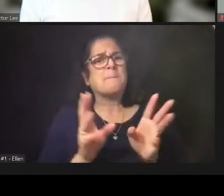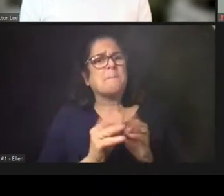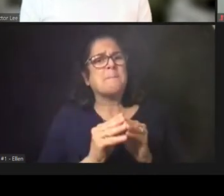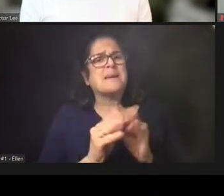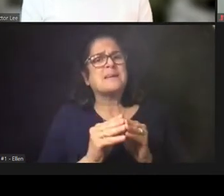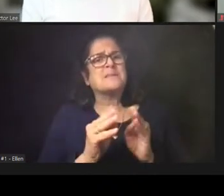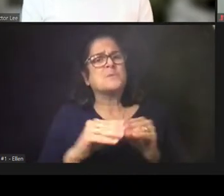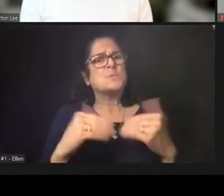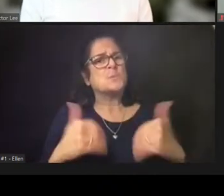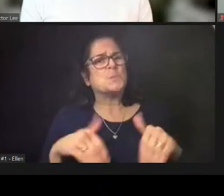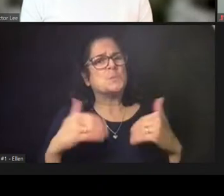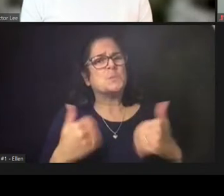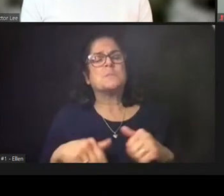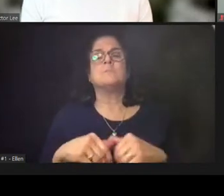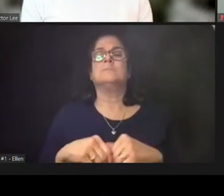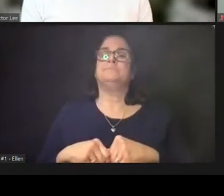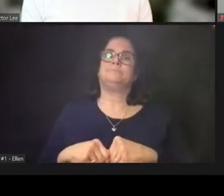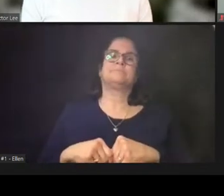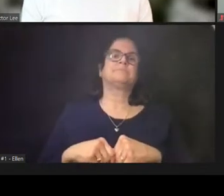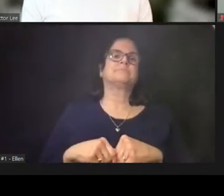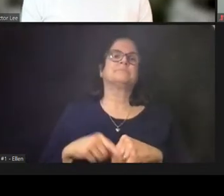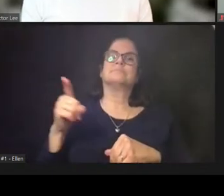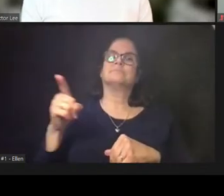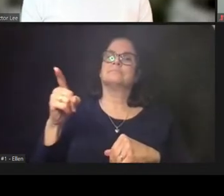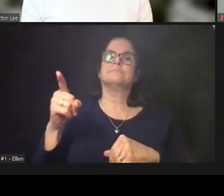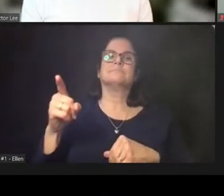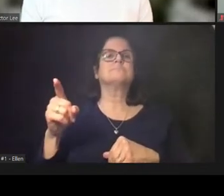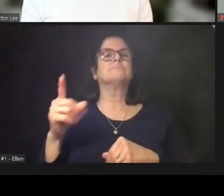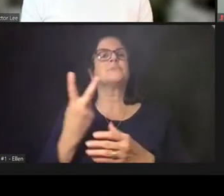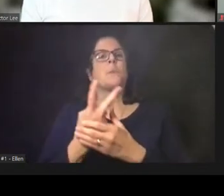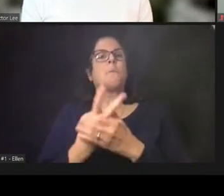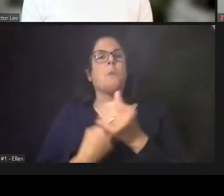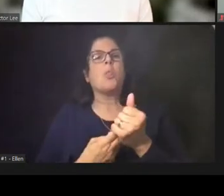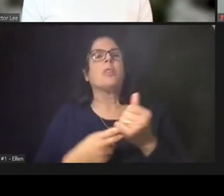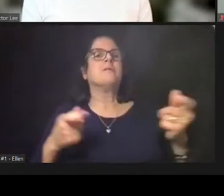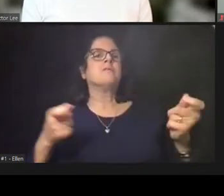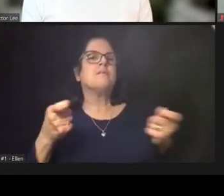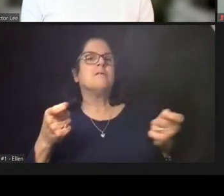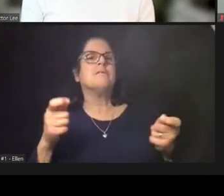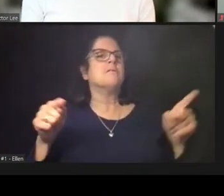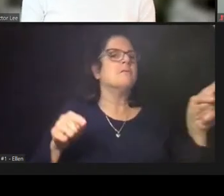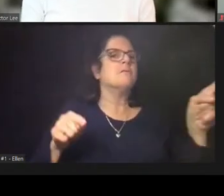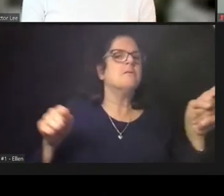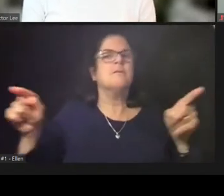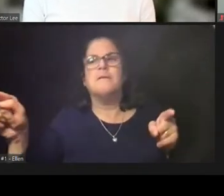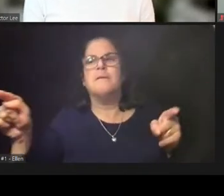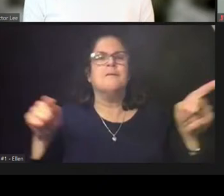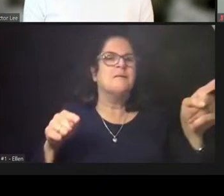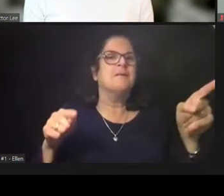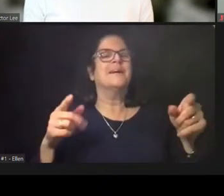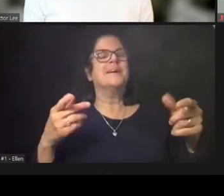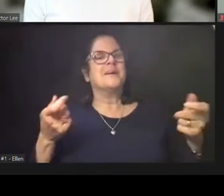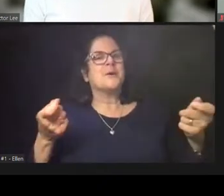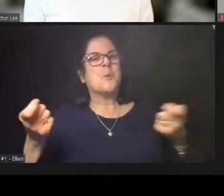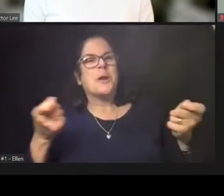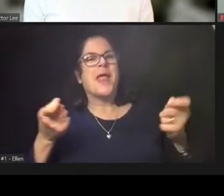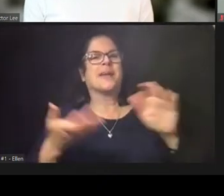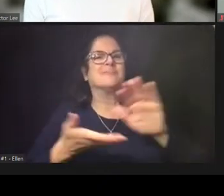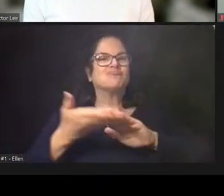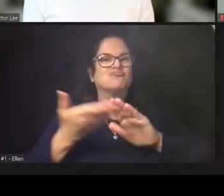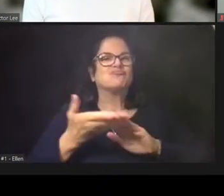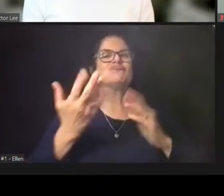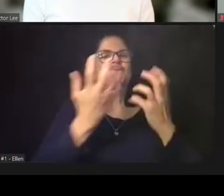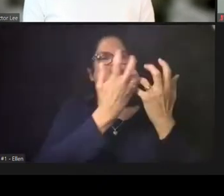Over the years, Greg has sublimely played the combined role of air traffic controller, traffic cop, event coordinator for board